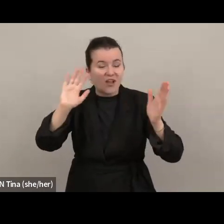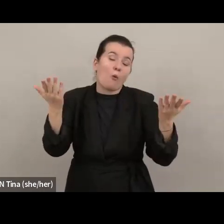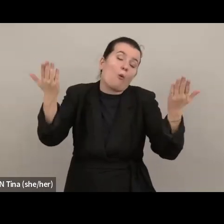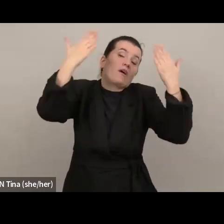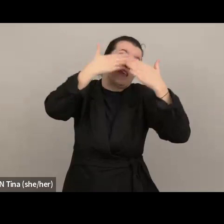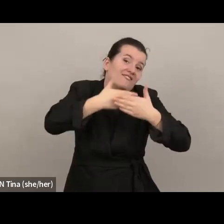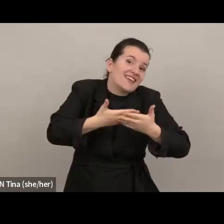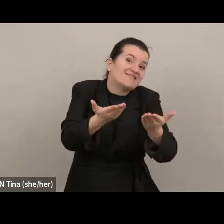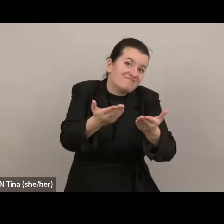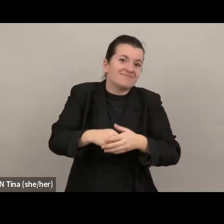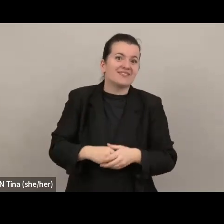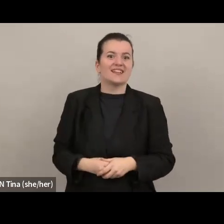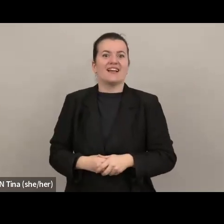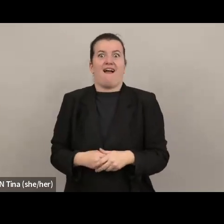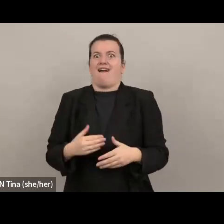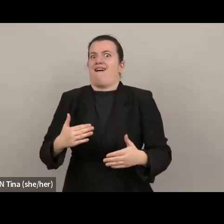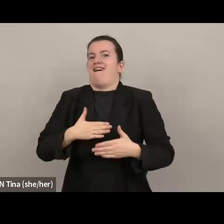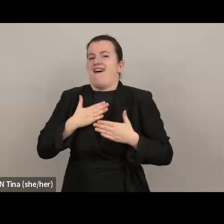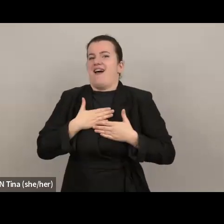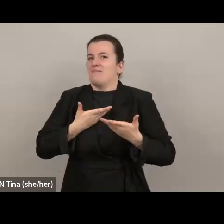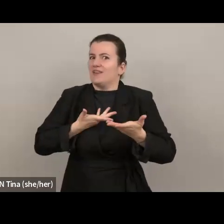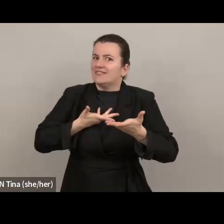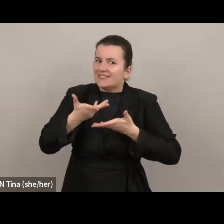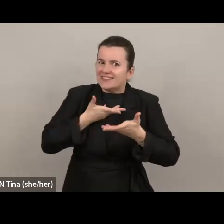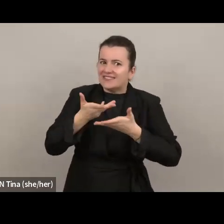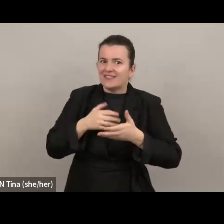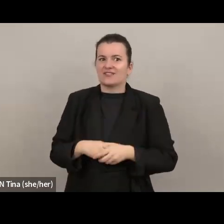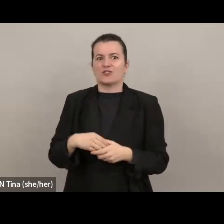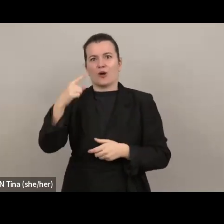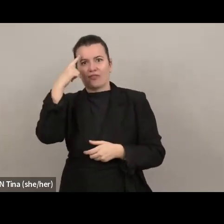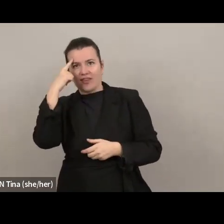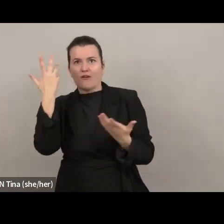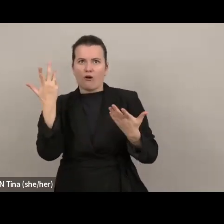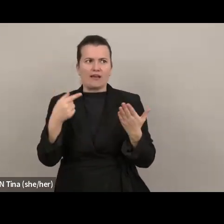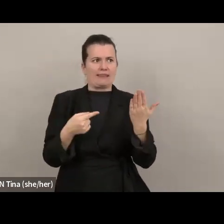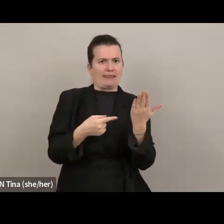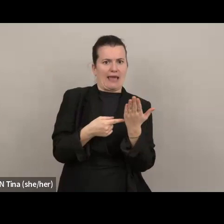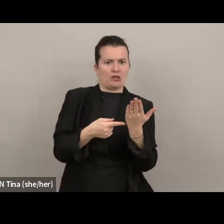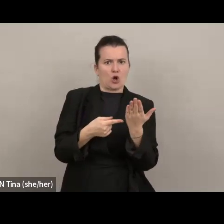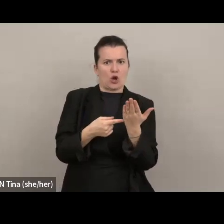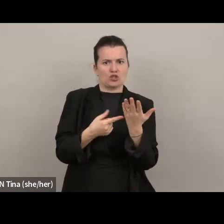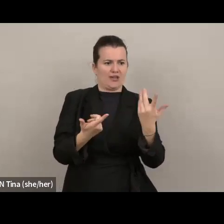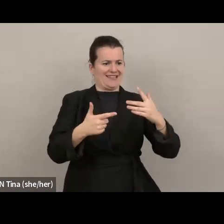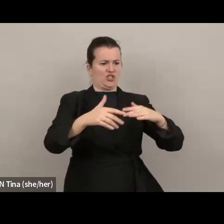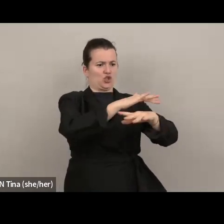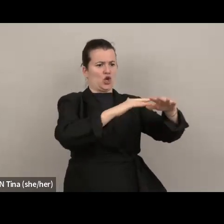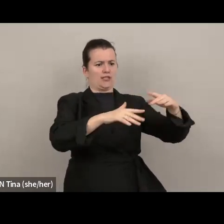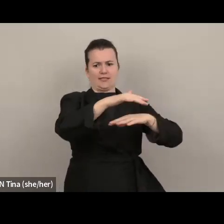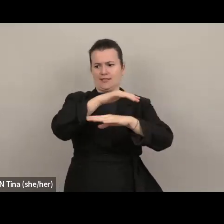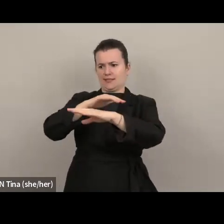have the opportunity to discuss, a topic at the intersections of technology, society development,